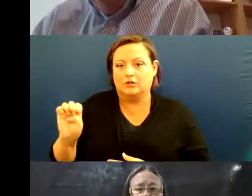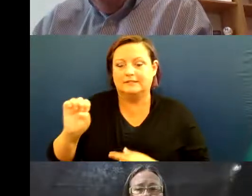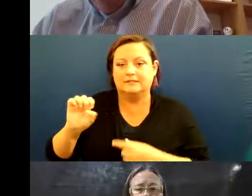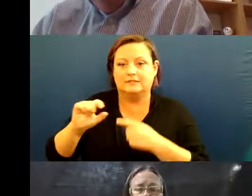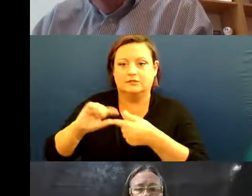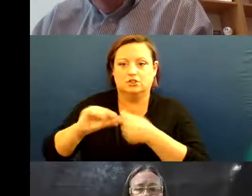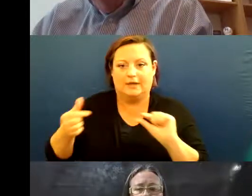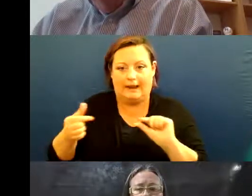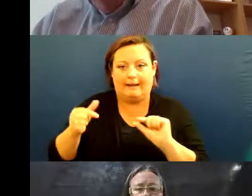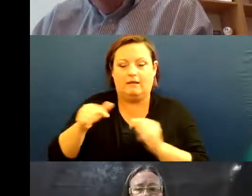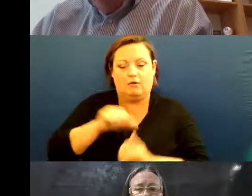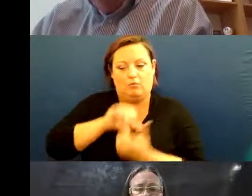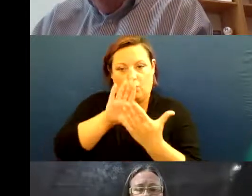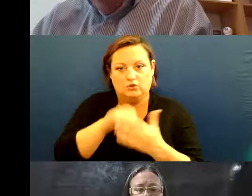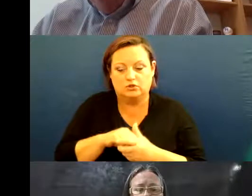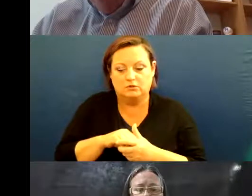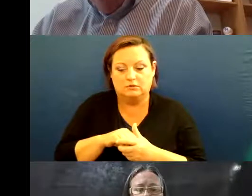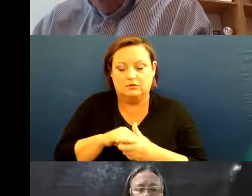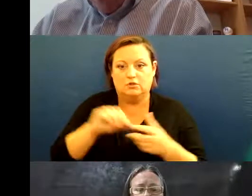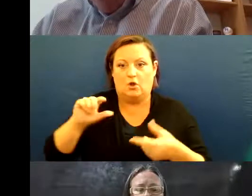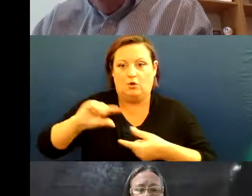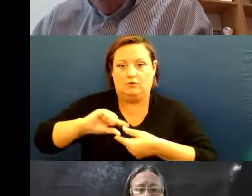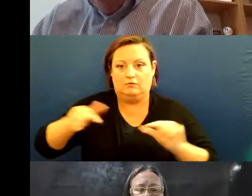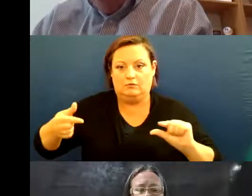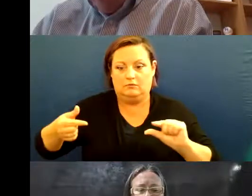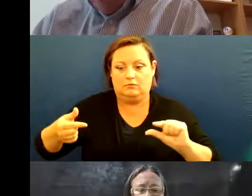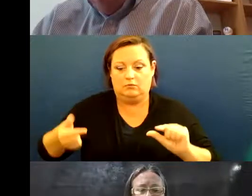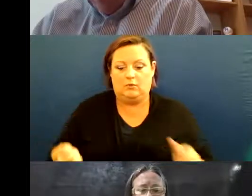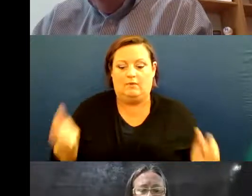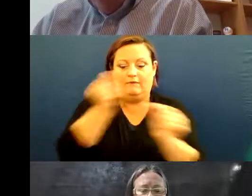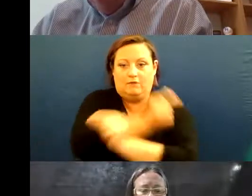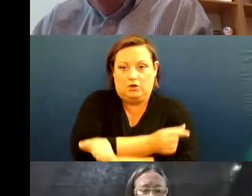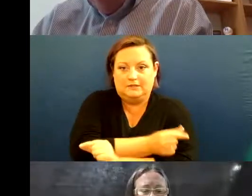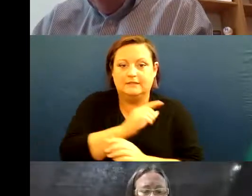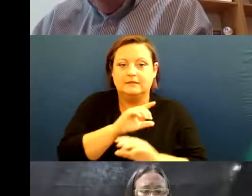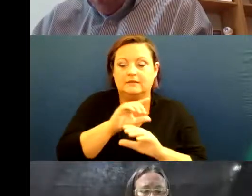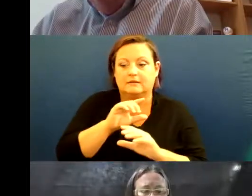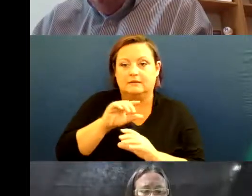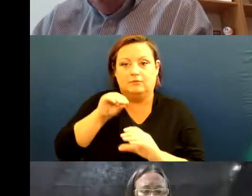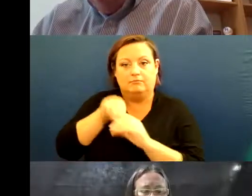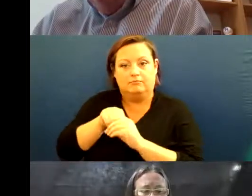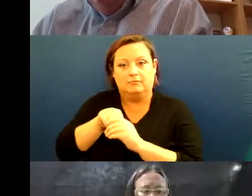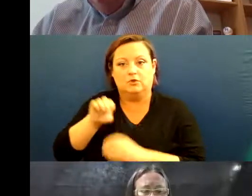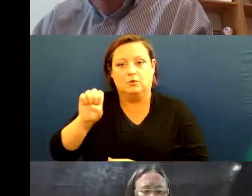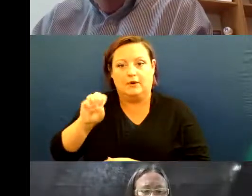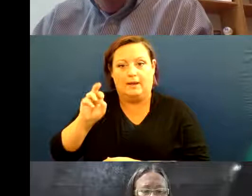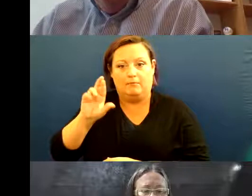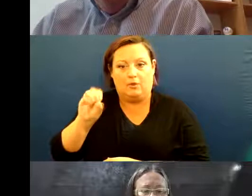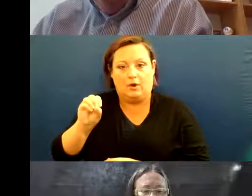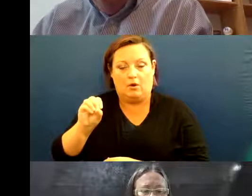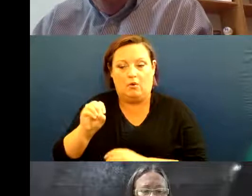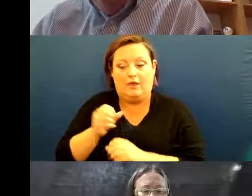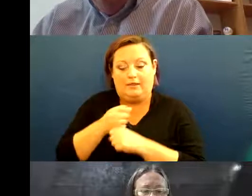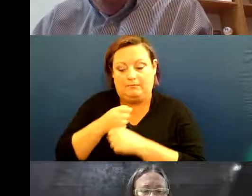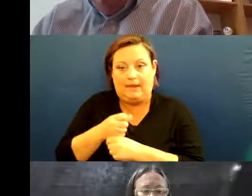genes, introduce them into embryonic stem cells, generate transgenic mice, and then look